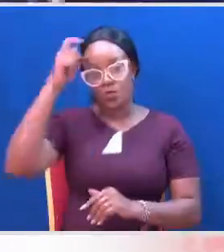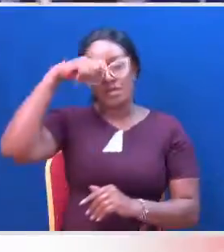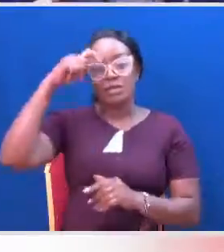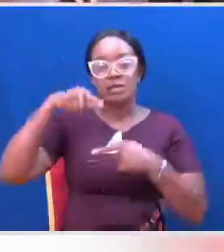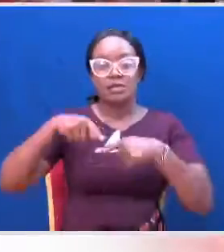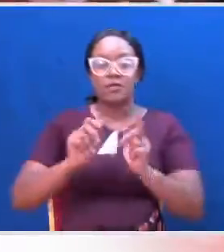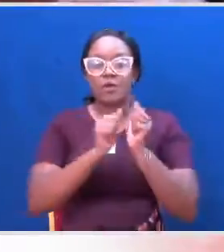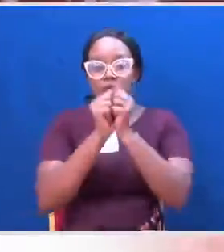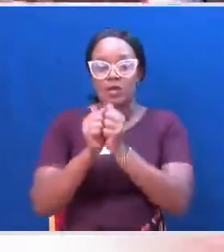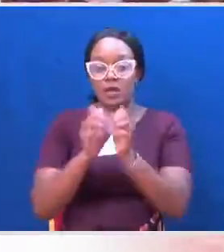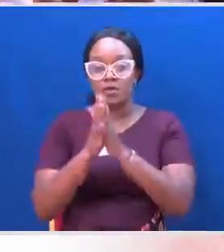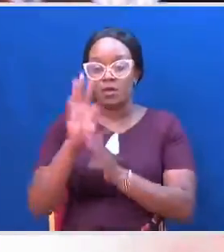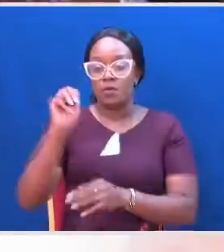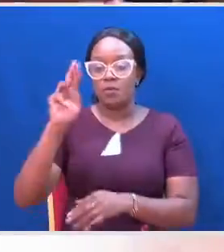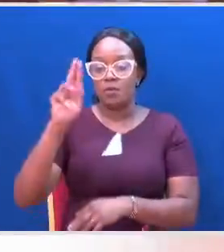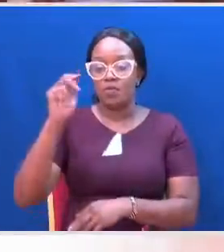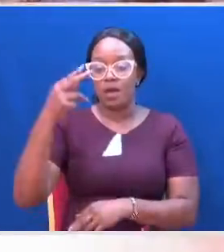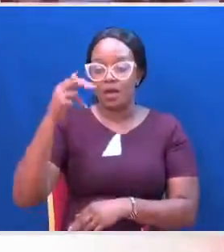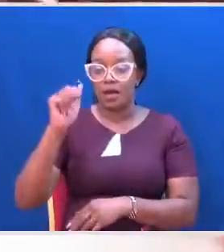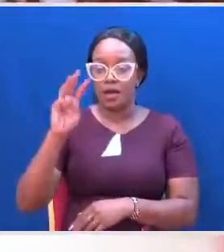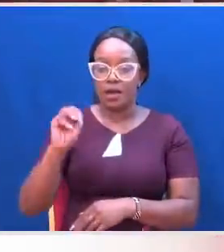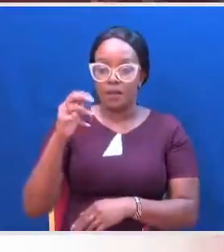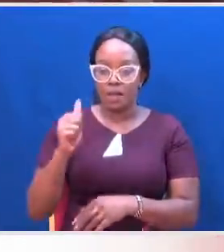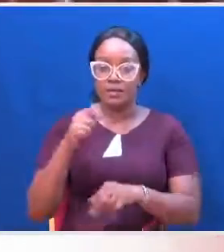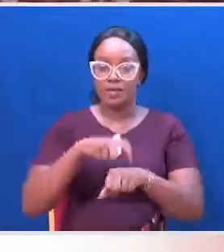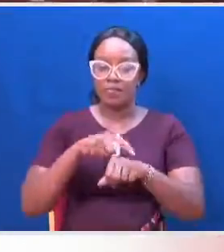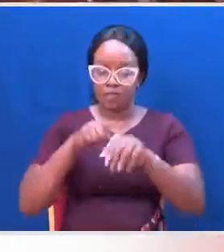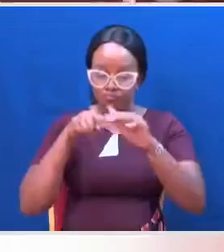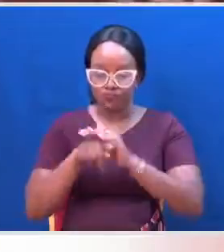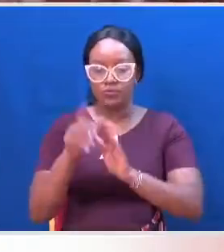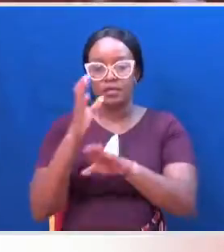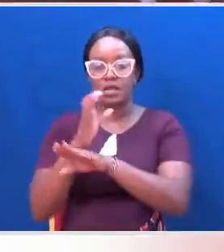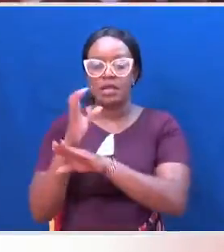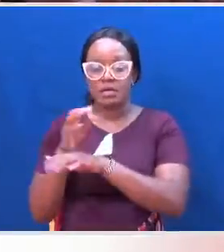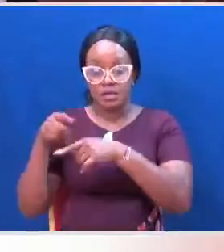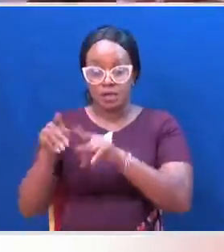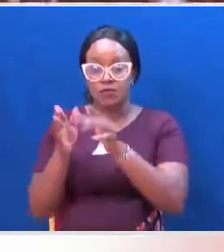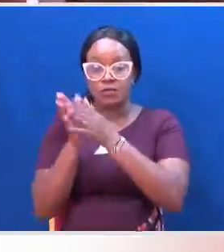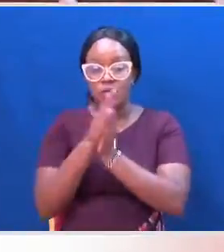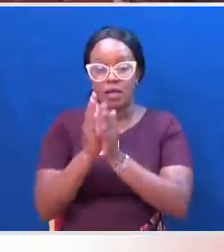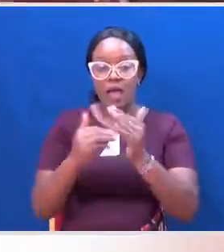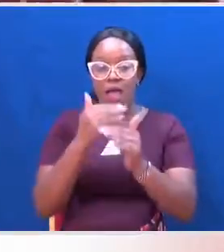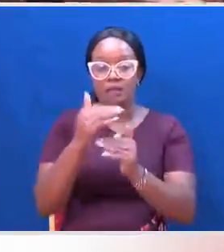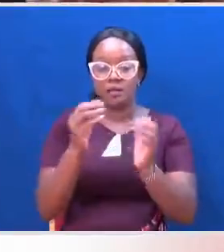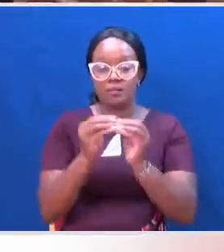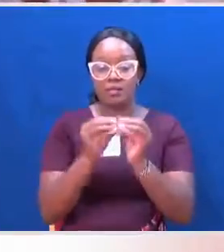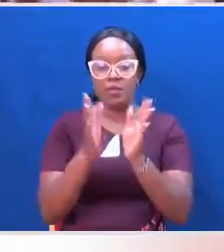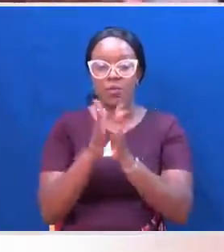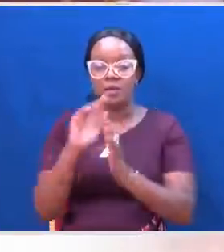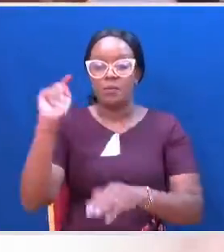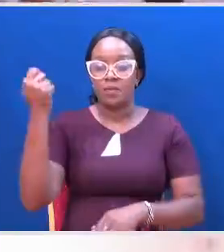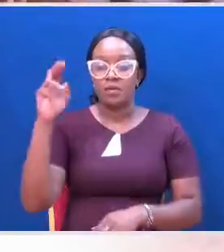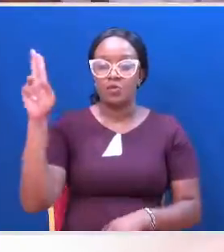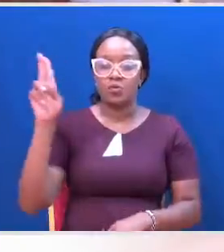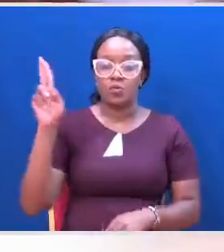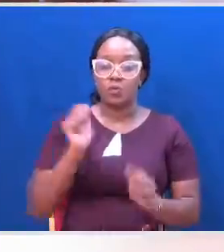County, where he attended a church service. Mudavadi's sentiments come a few days after a meeting at State House with President Uhuru Kenyatta,